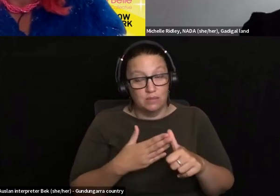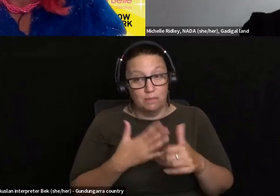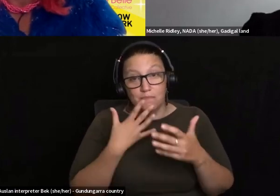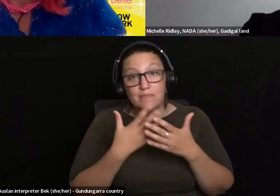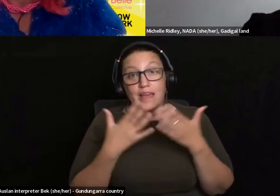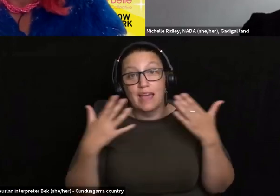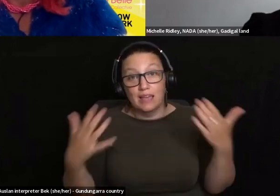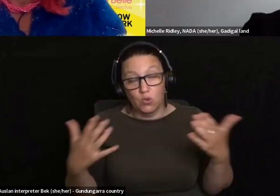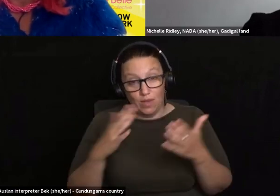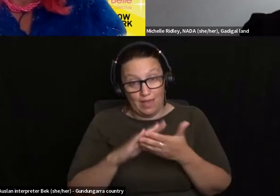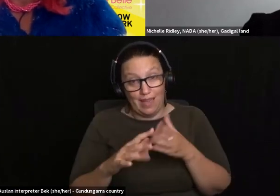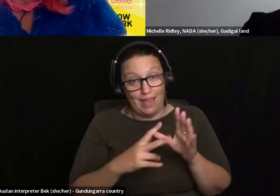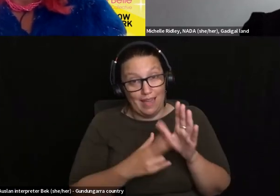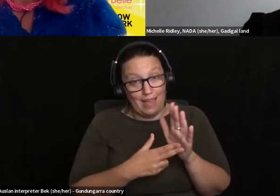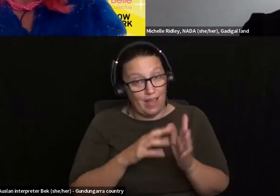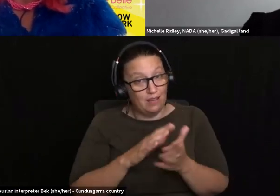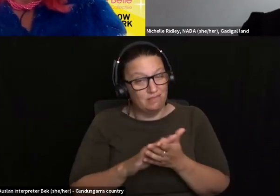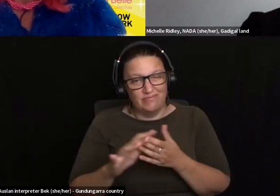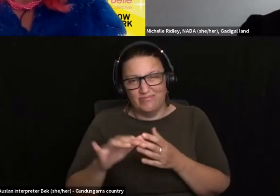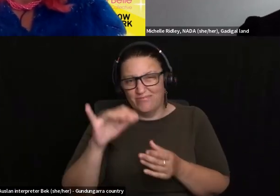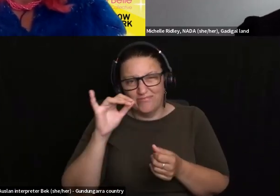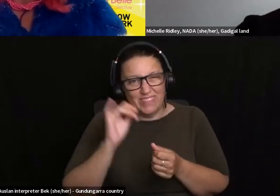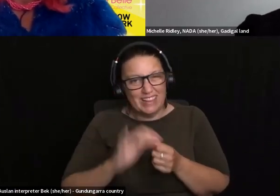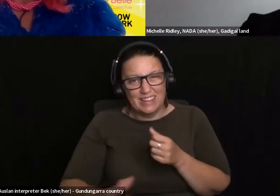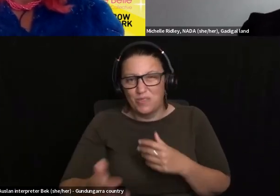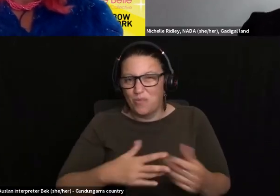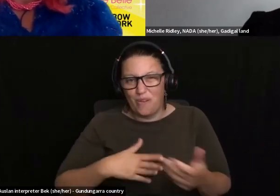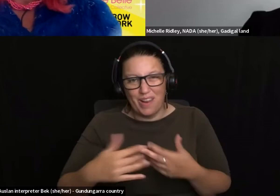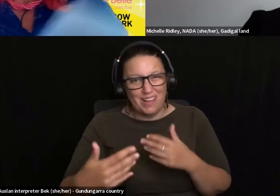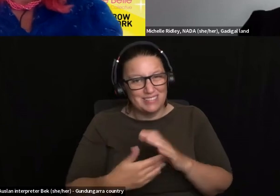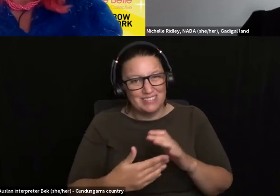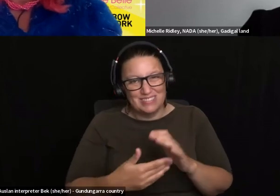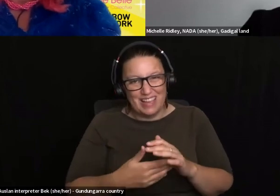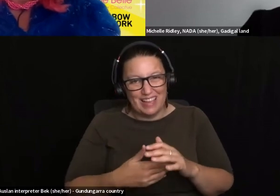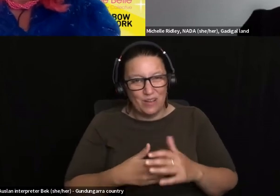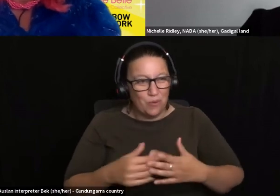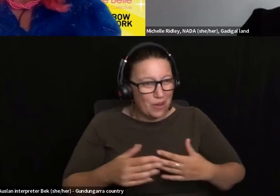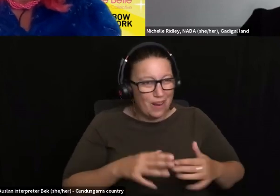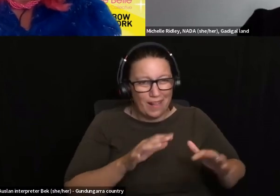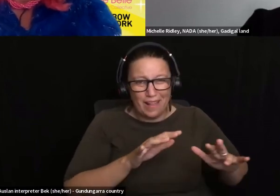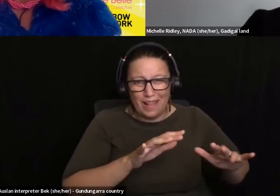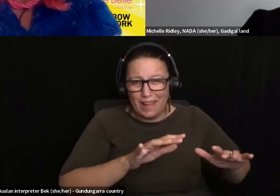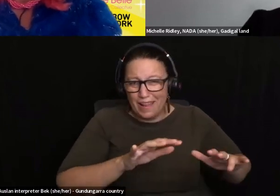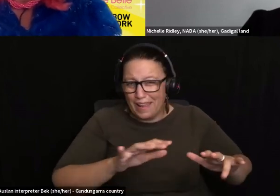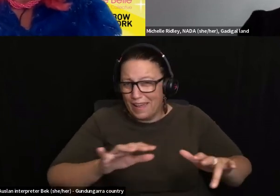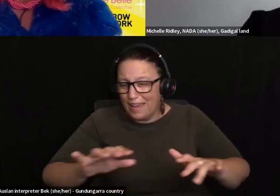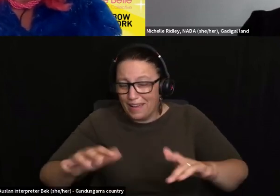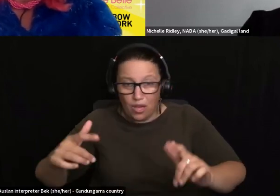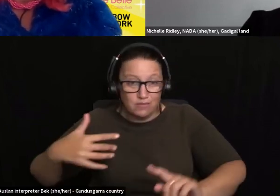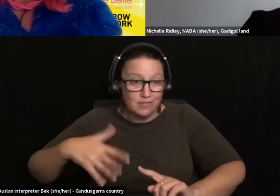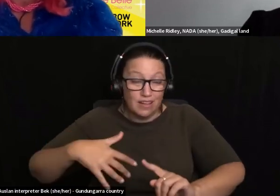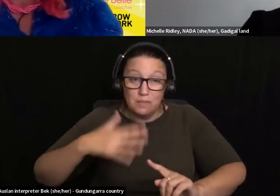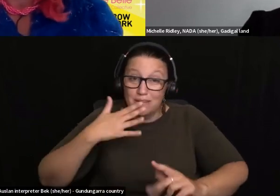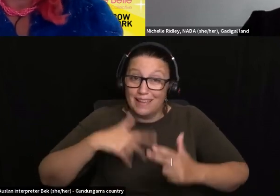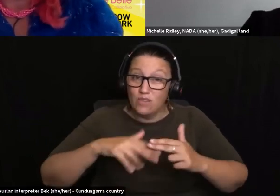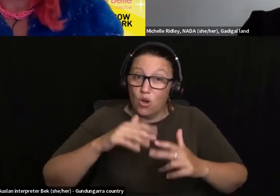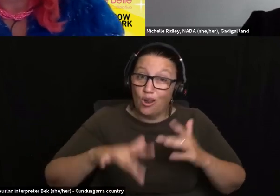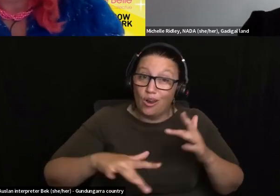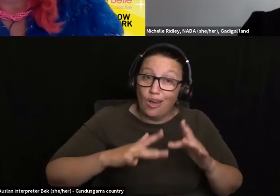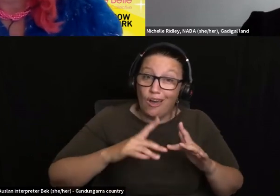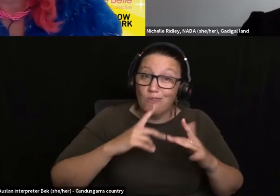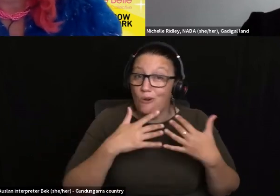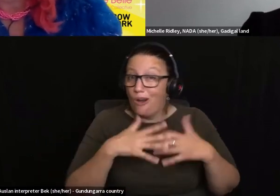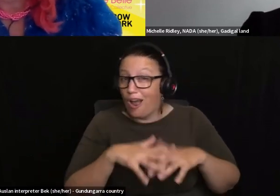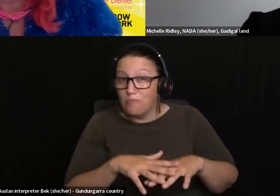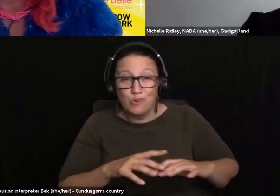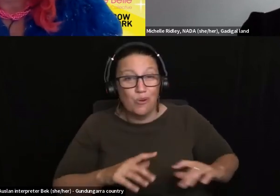Hannah for organising today. There's a lot that goes into organising these events, even if they're online or hybrid,